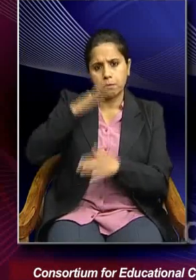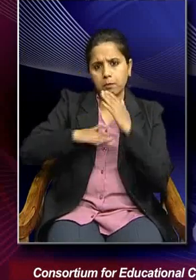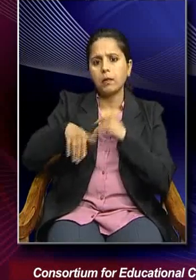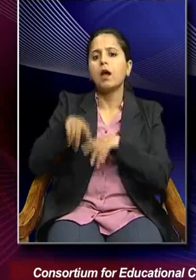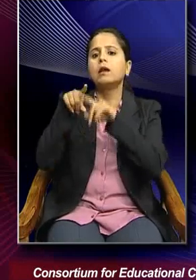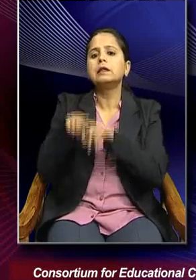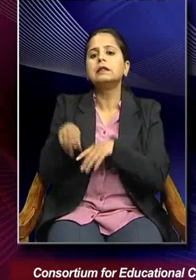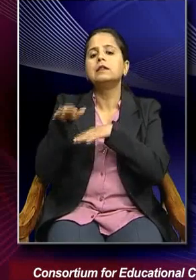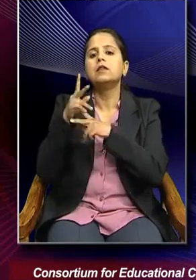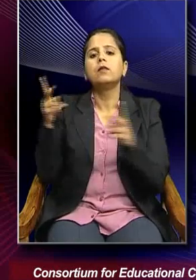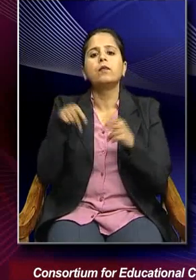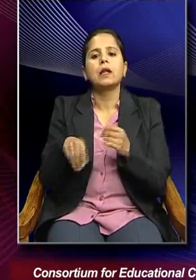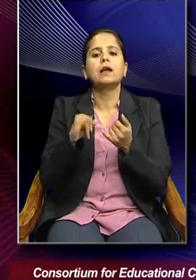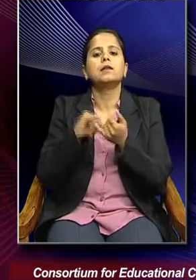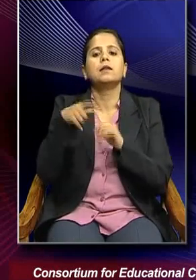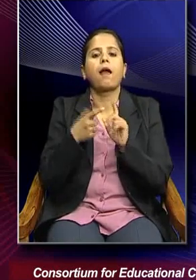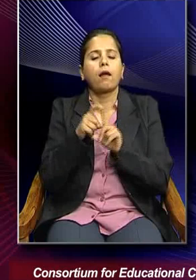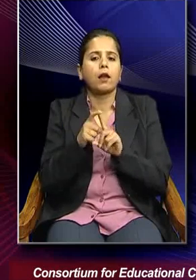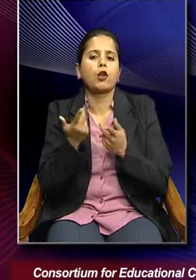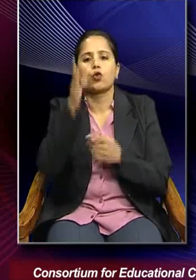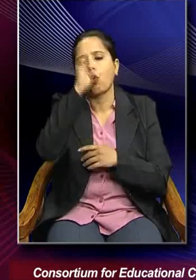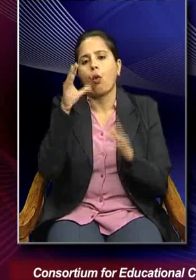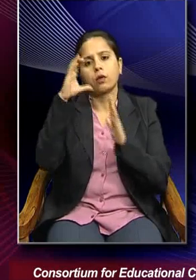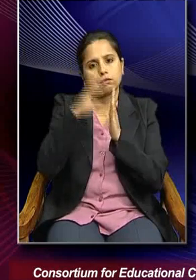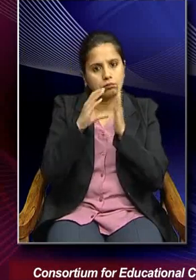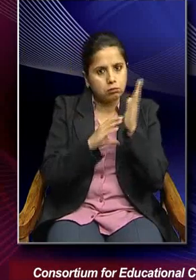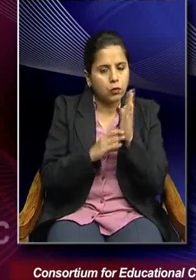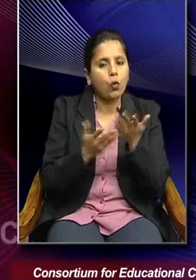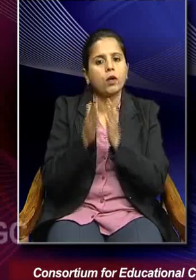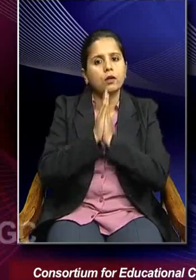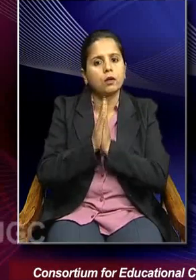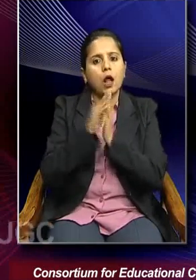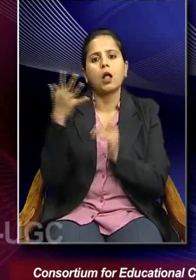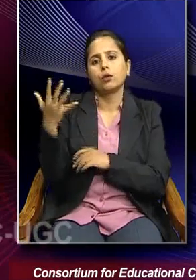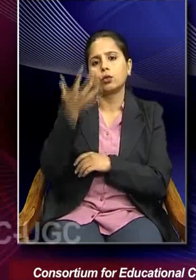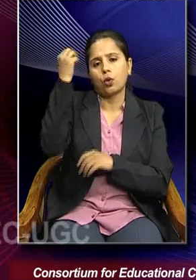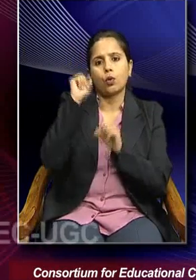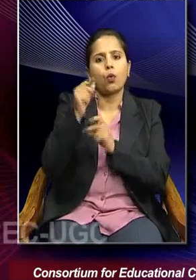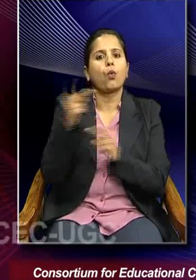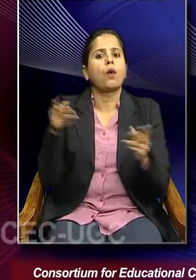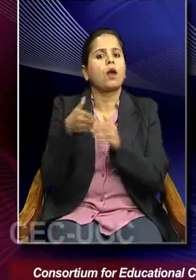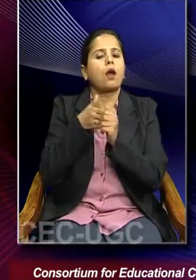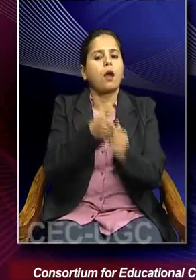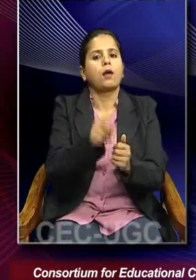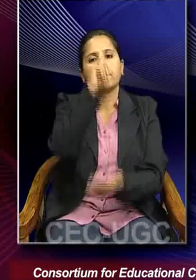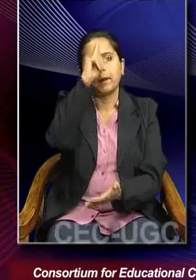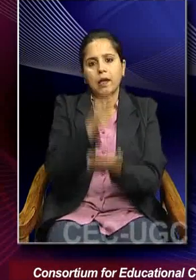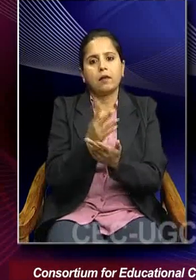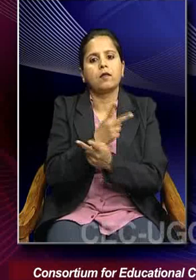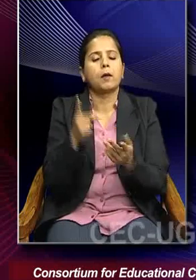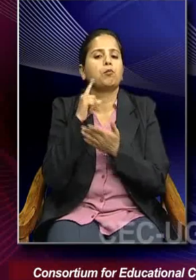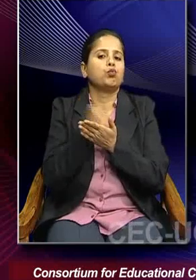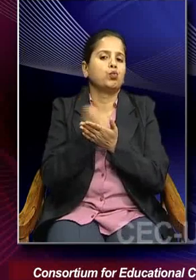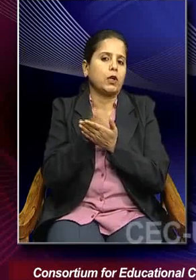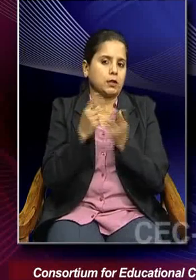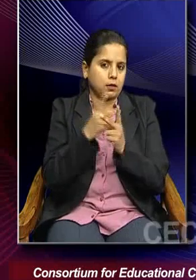on sacred texts or religious authorities to guide their beliefs and